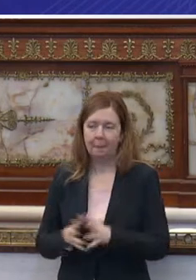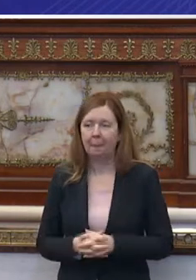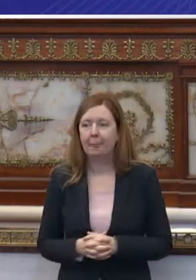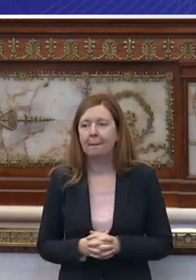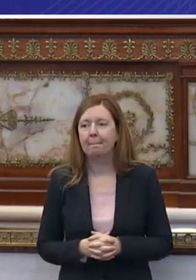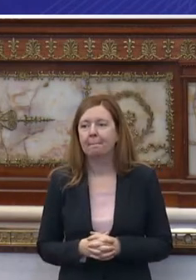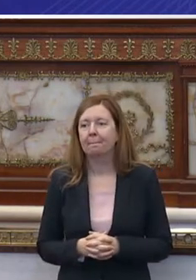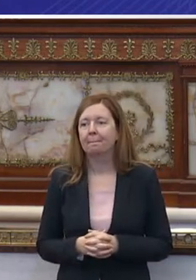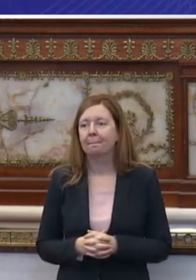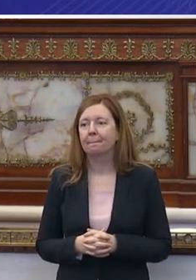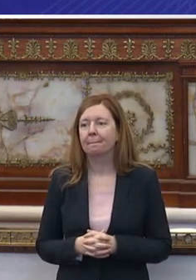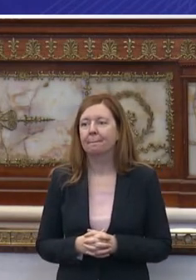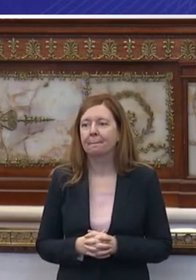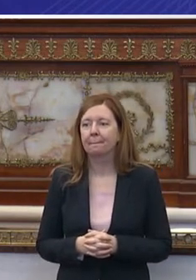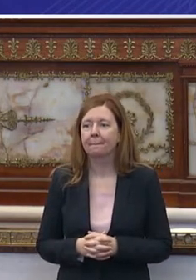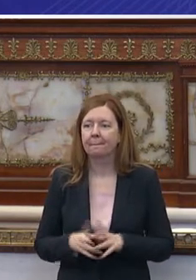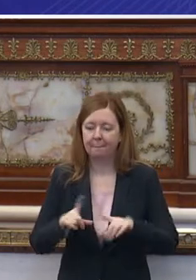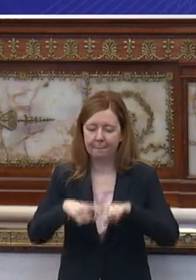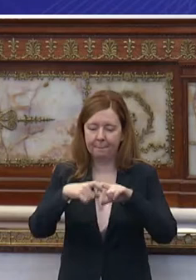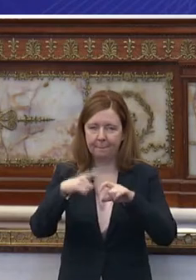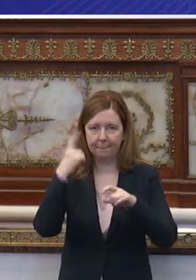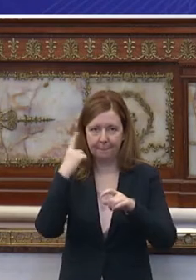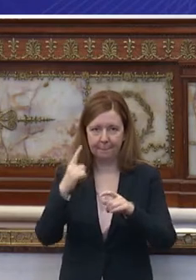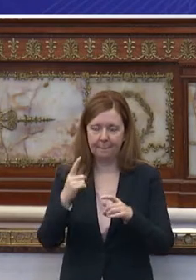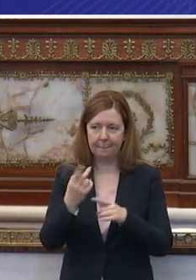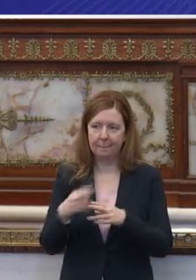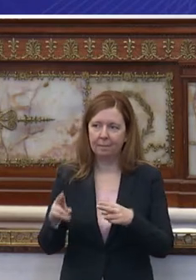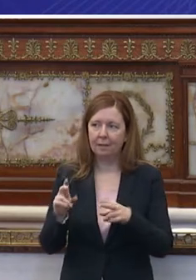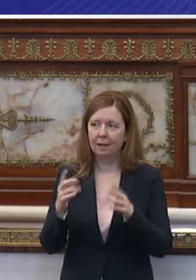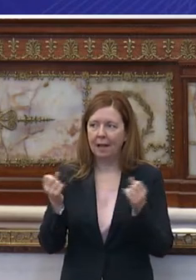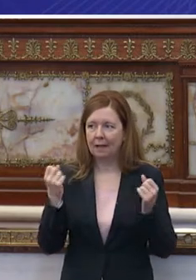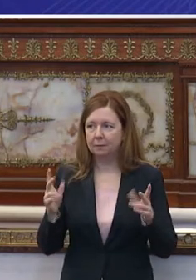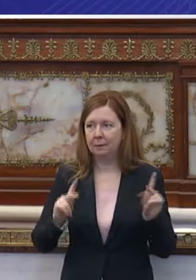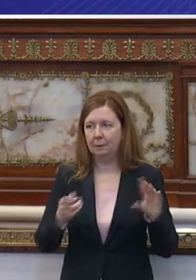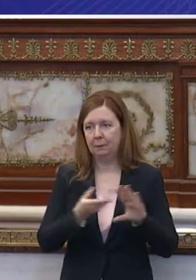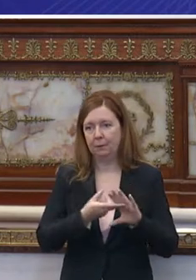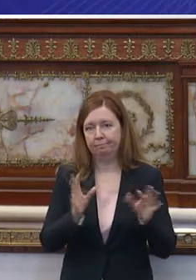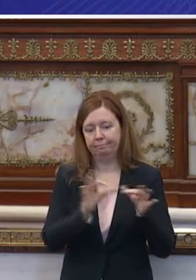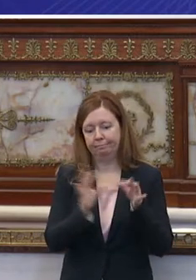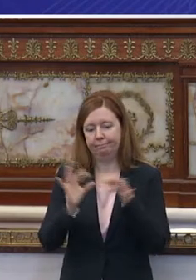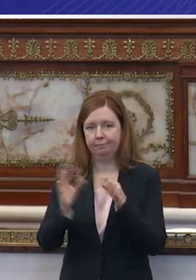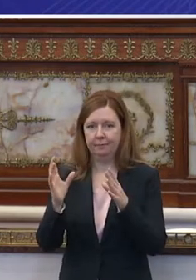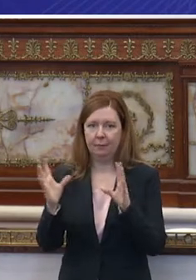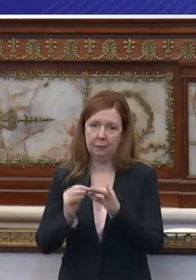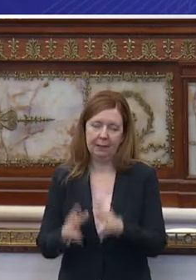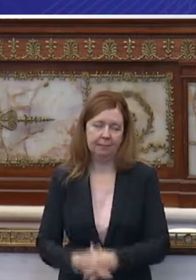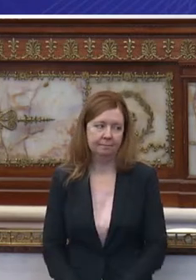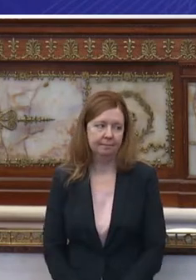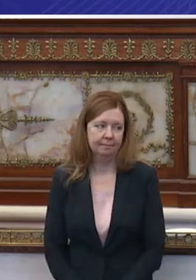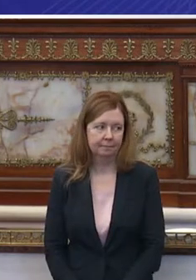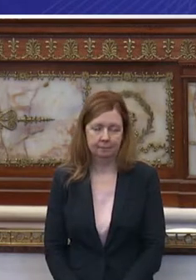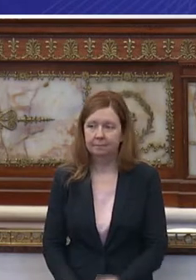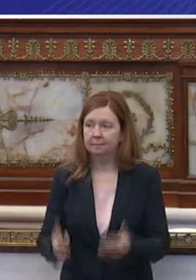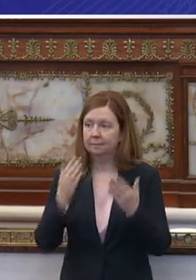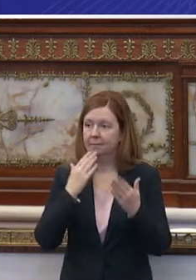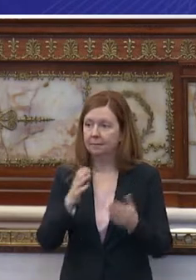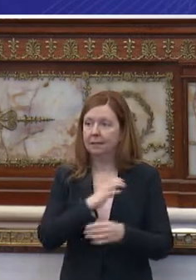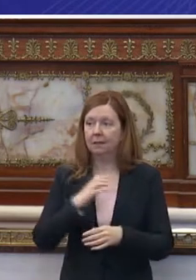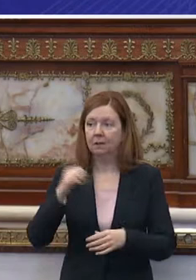meeting. I will now pause proceedings briefly as multiple participants leave the hearing. Thank you, Councilman